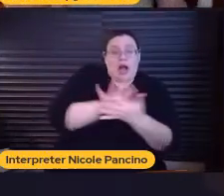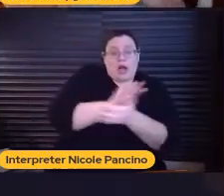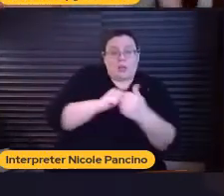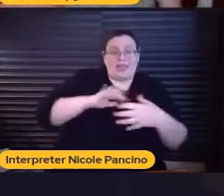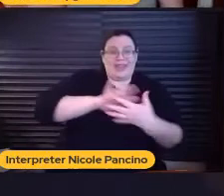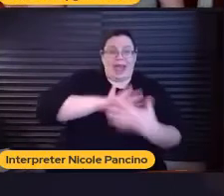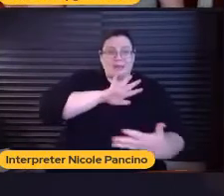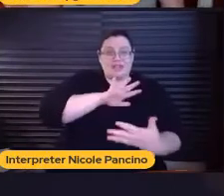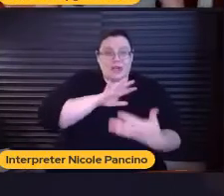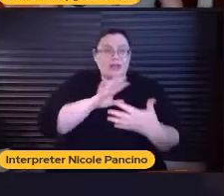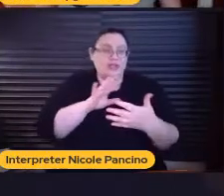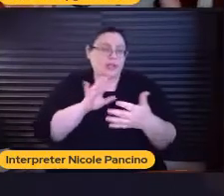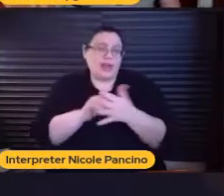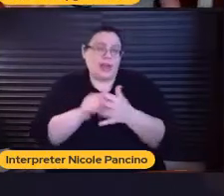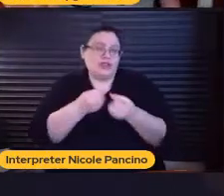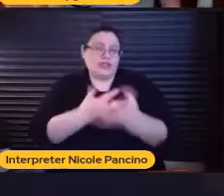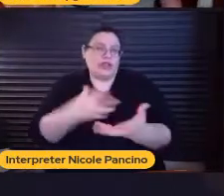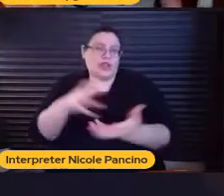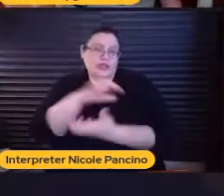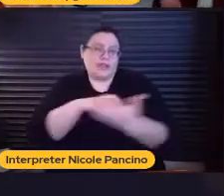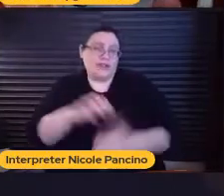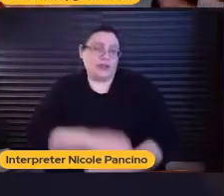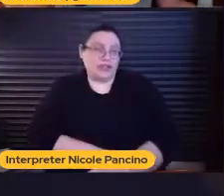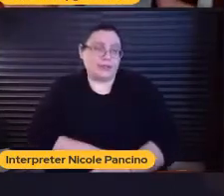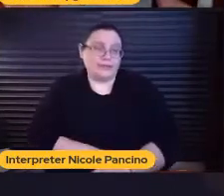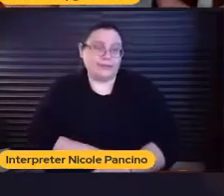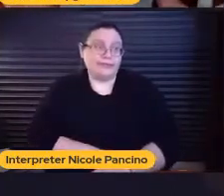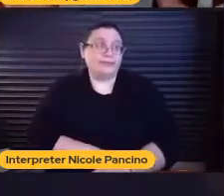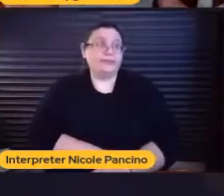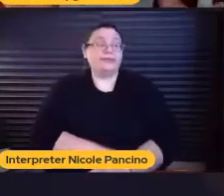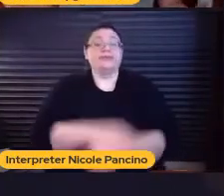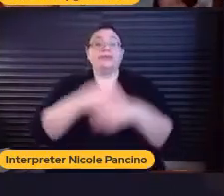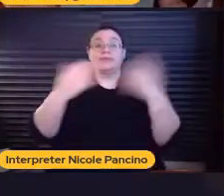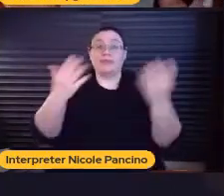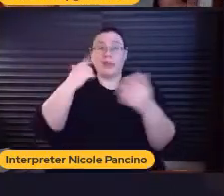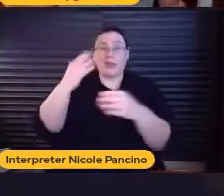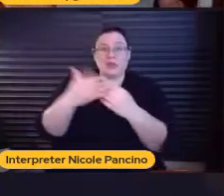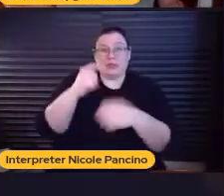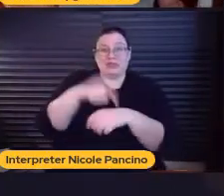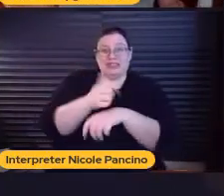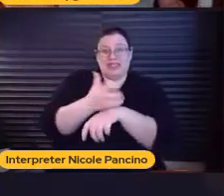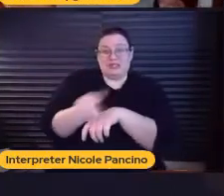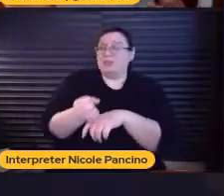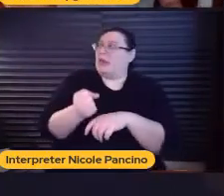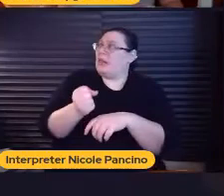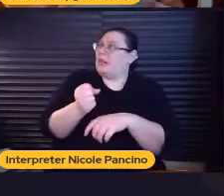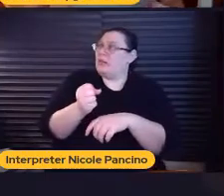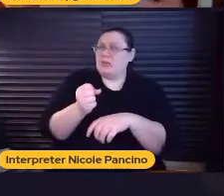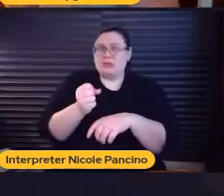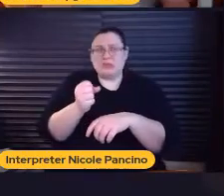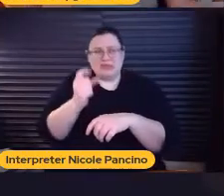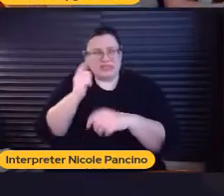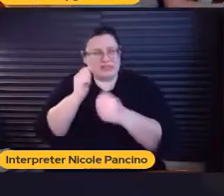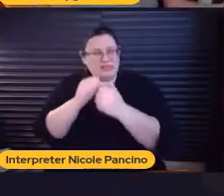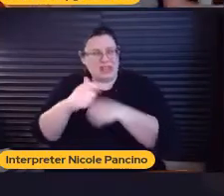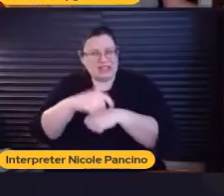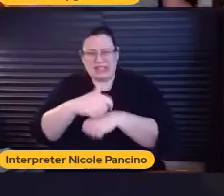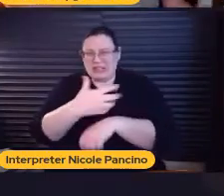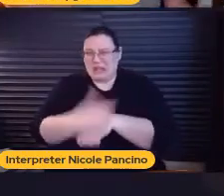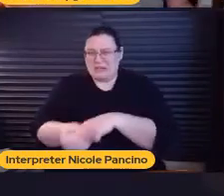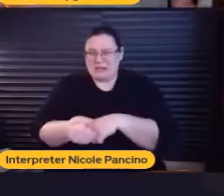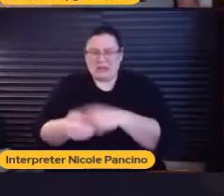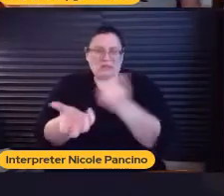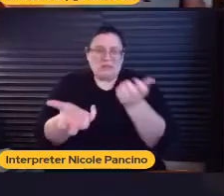or cause confusion. And since I'm almost out of time, or actually just out of time,